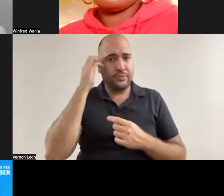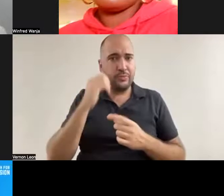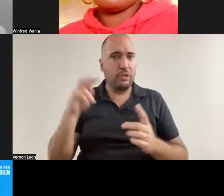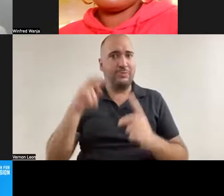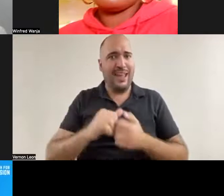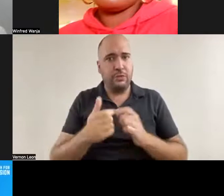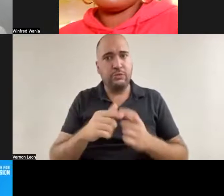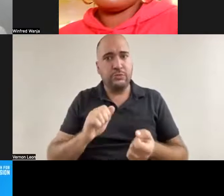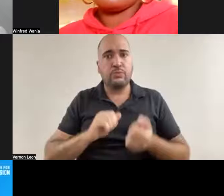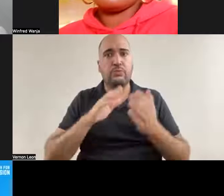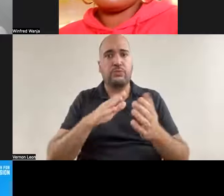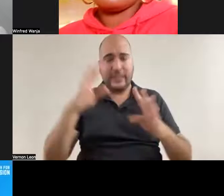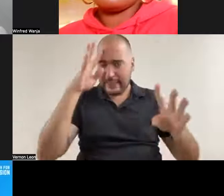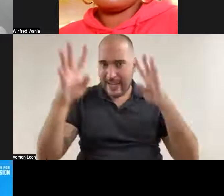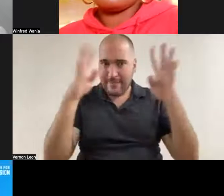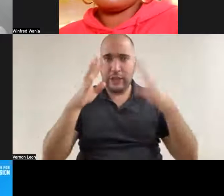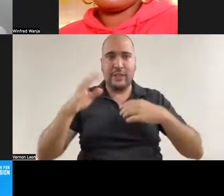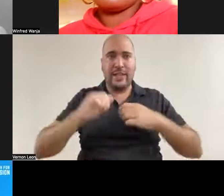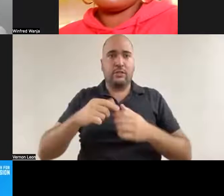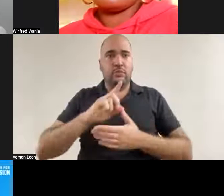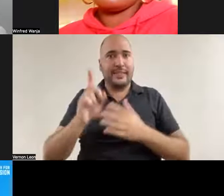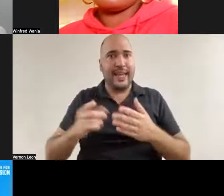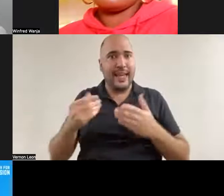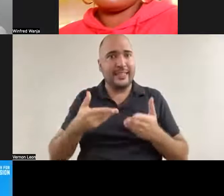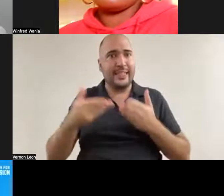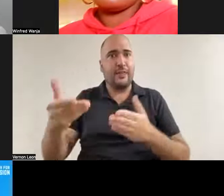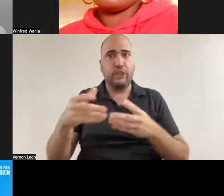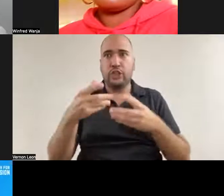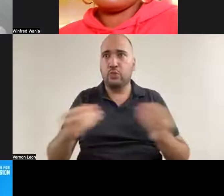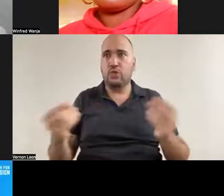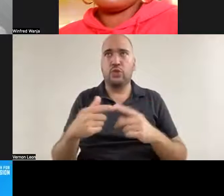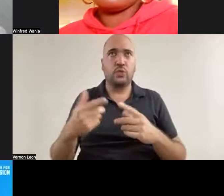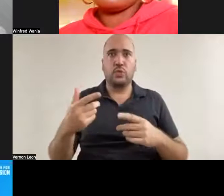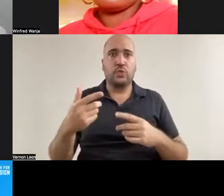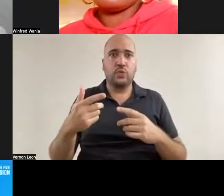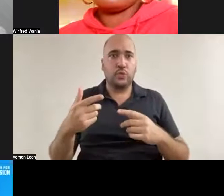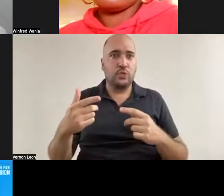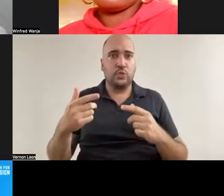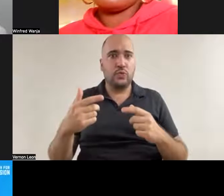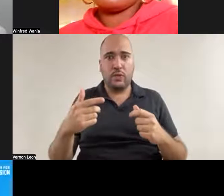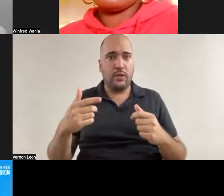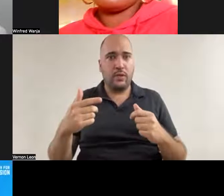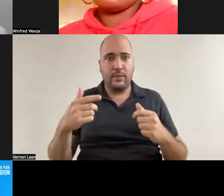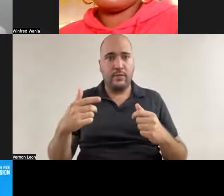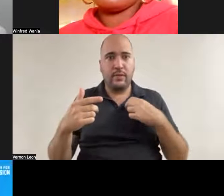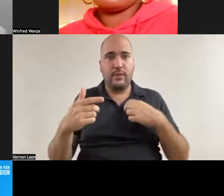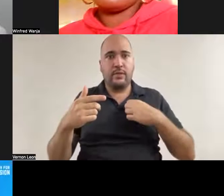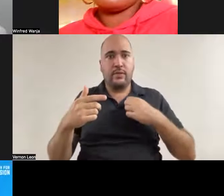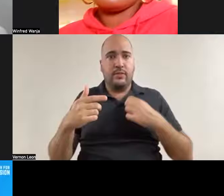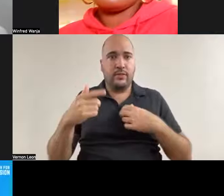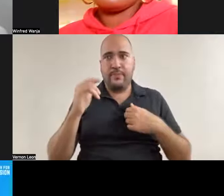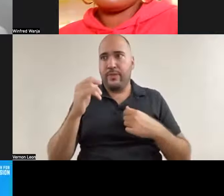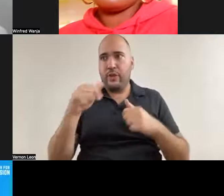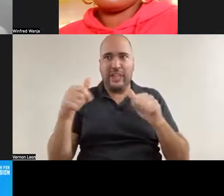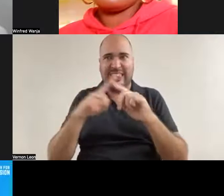approach innovation and how to design and deliver solutions to the challenges, and there are a fair few of them that the world is facing right